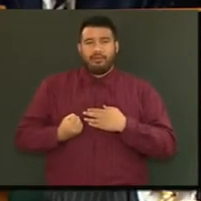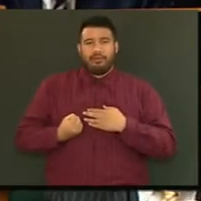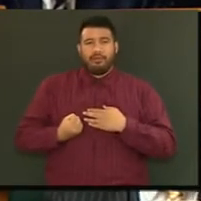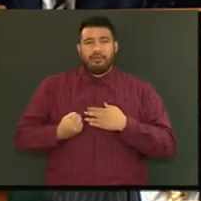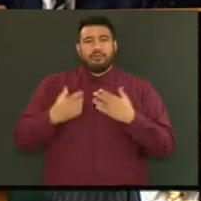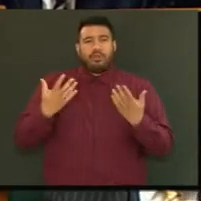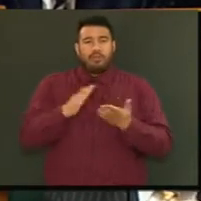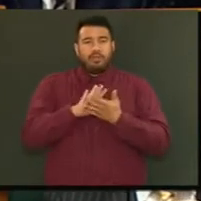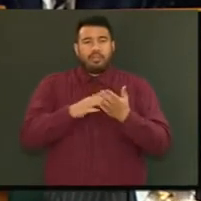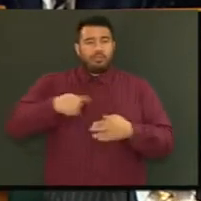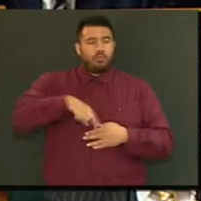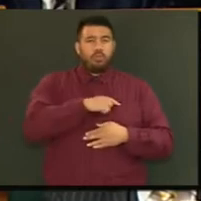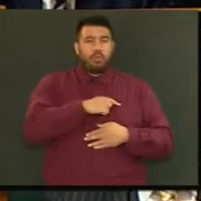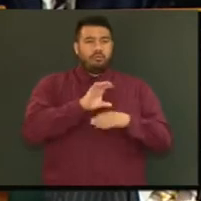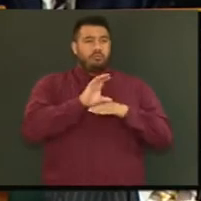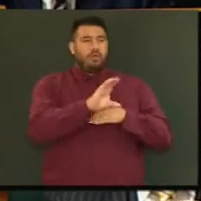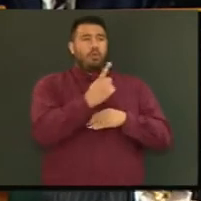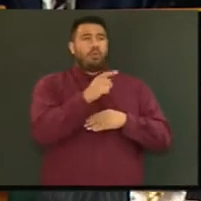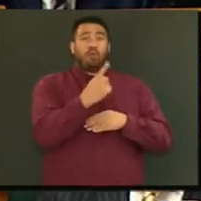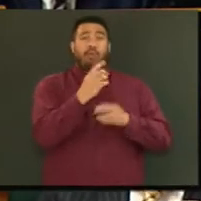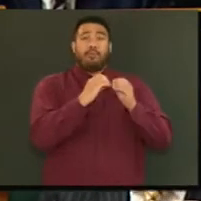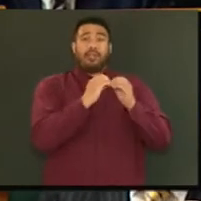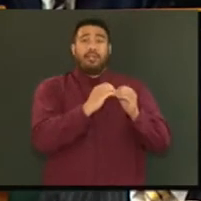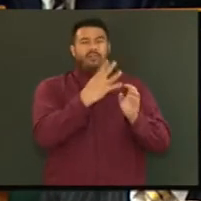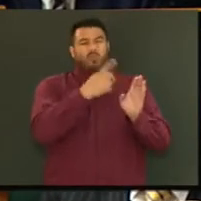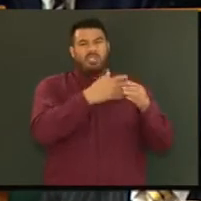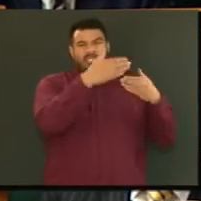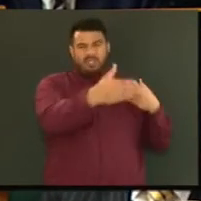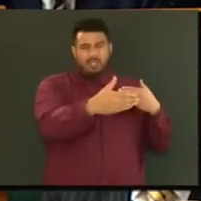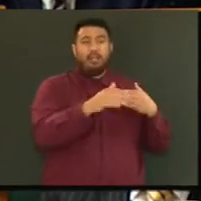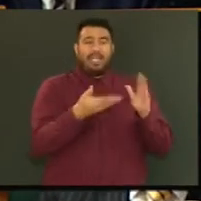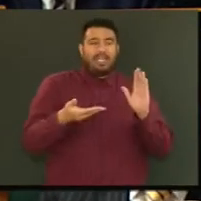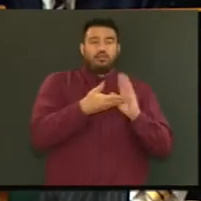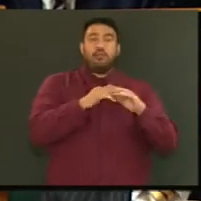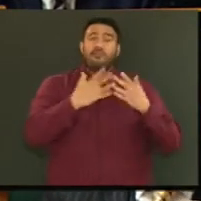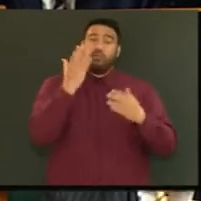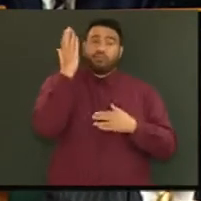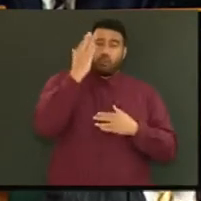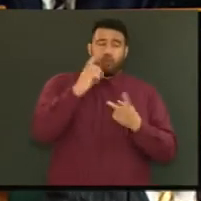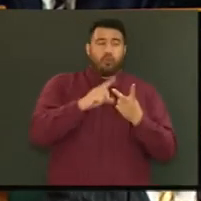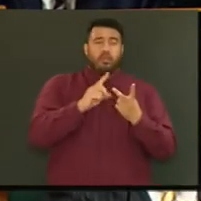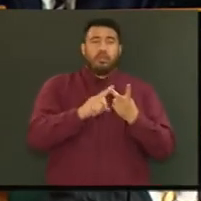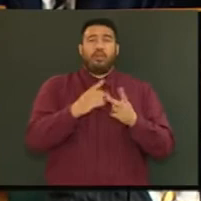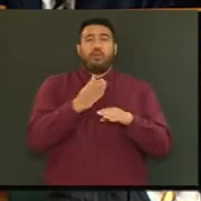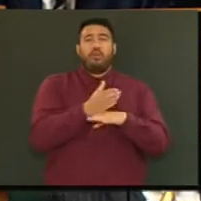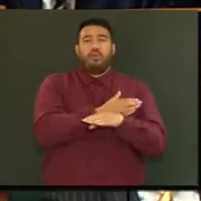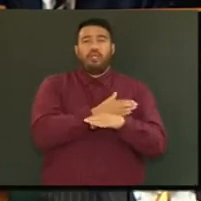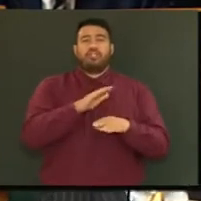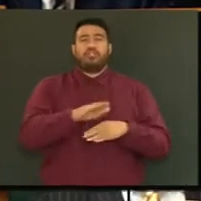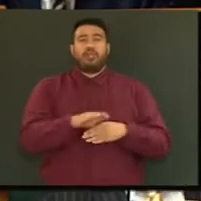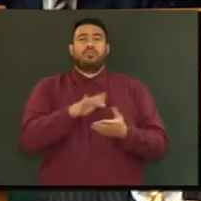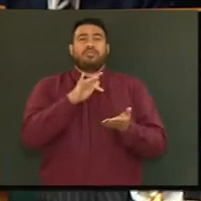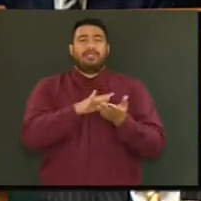committing $1.1 billion over 4 years in additional operating expenditure for schools and early childhood centres.